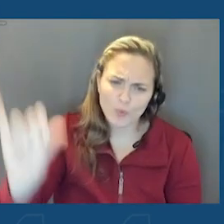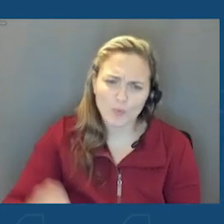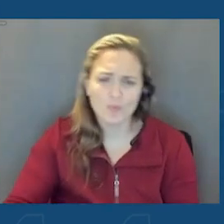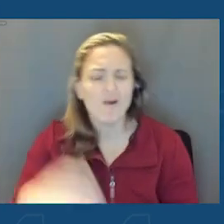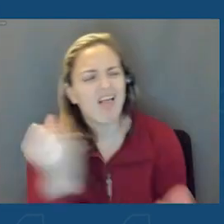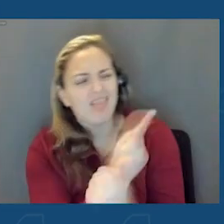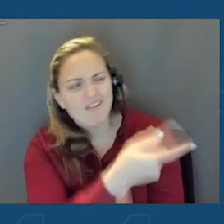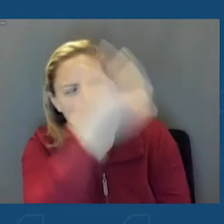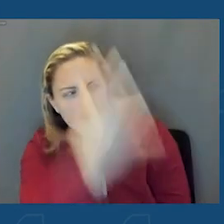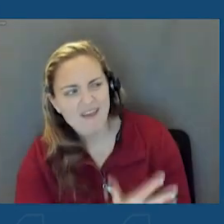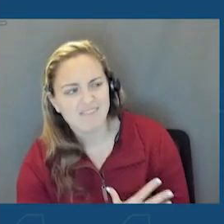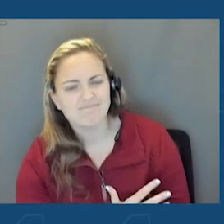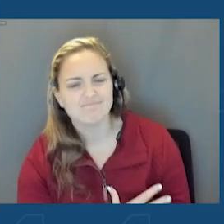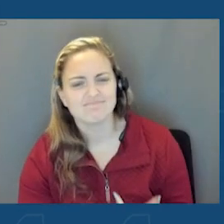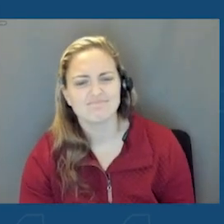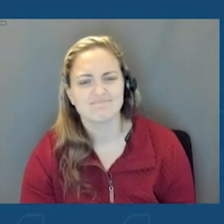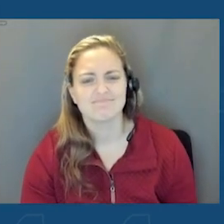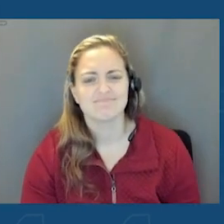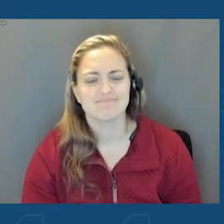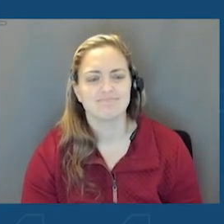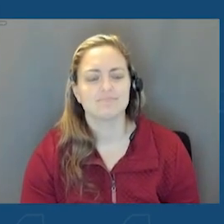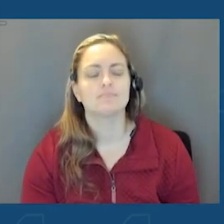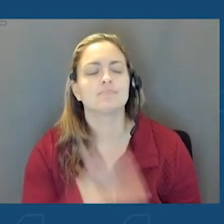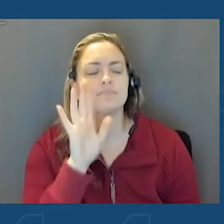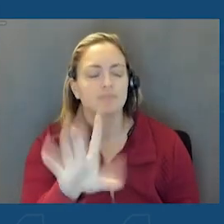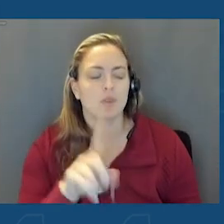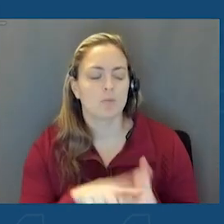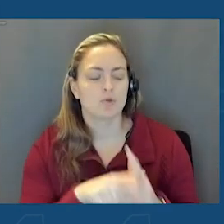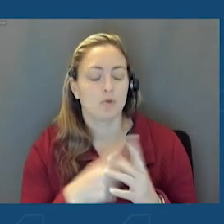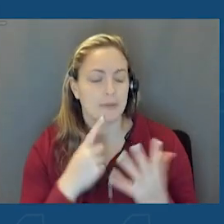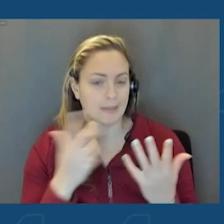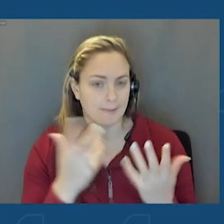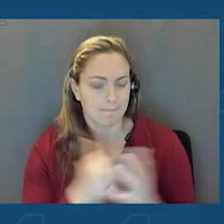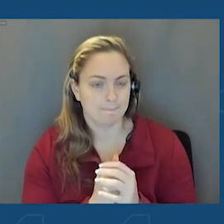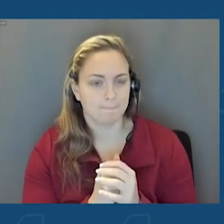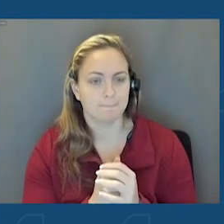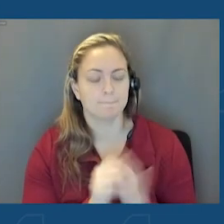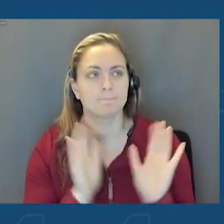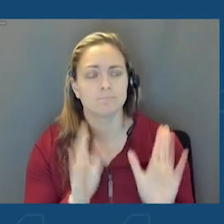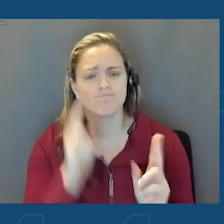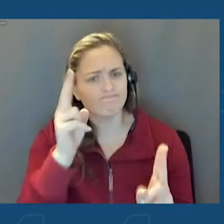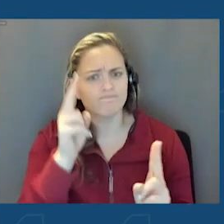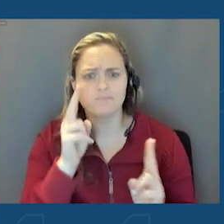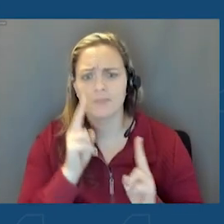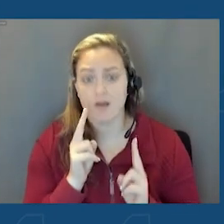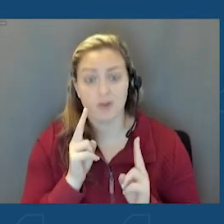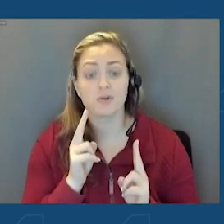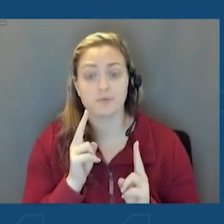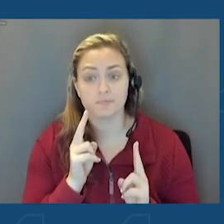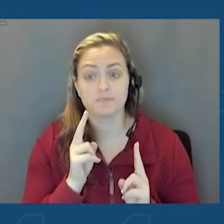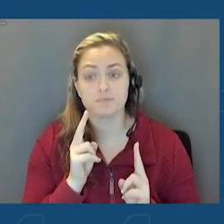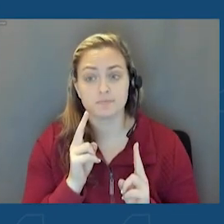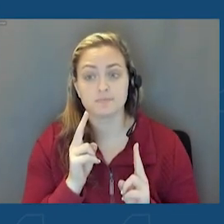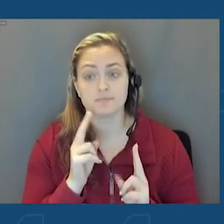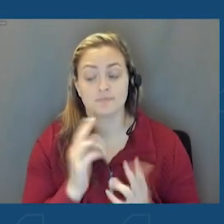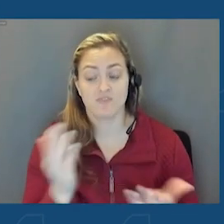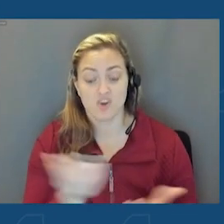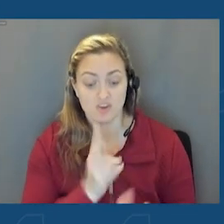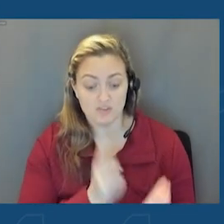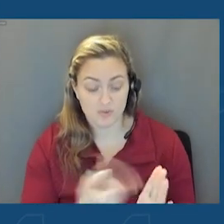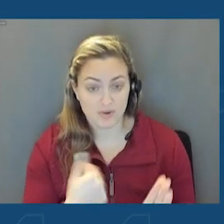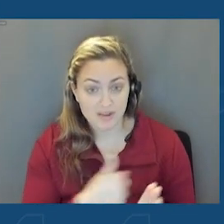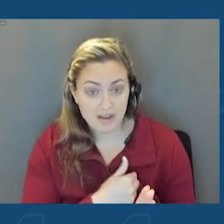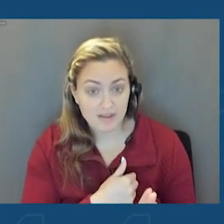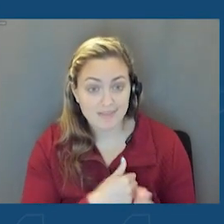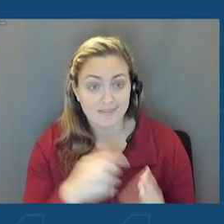Look, let me start by saying what an honor it is to have here joining us in the